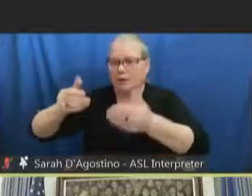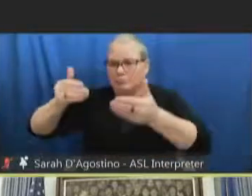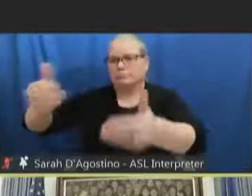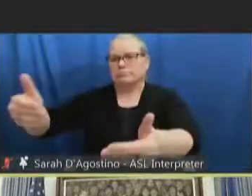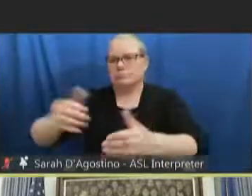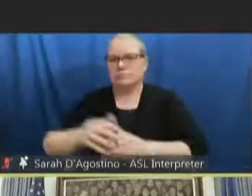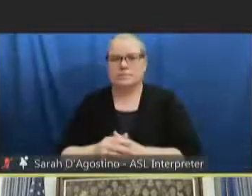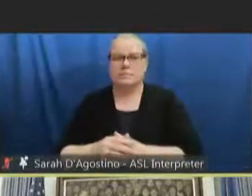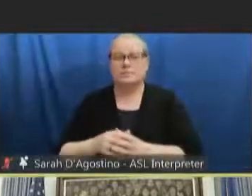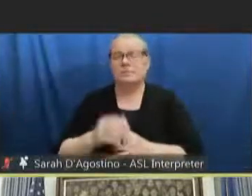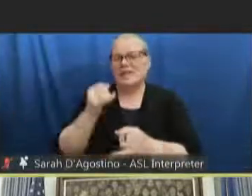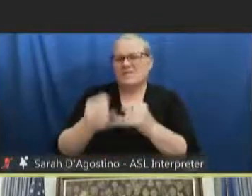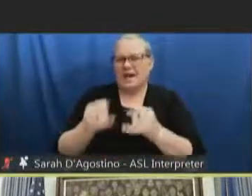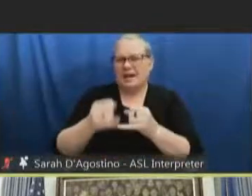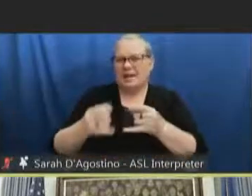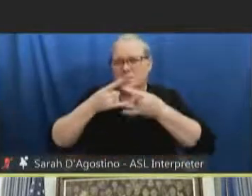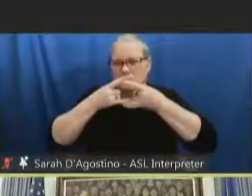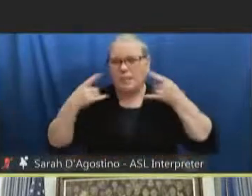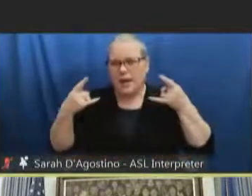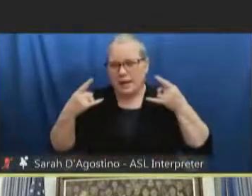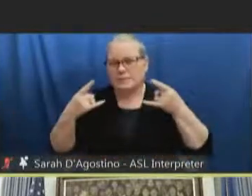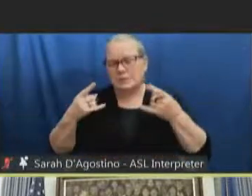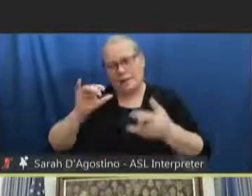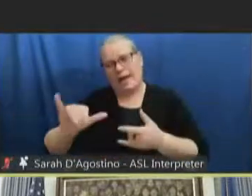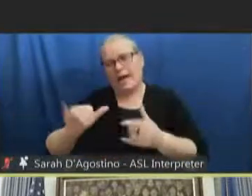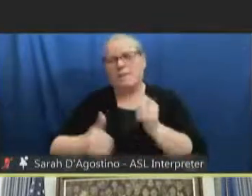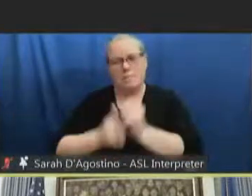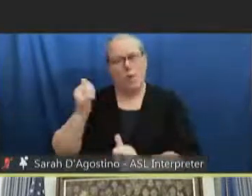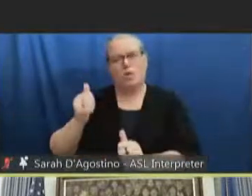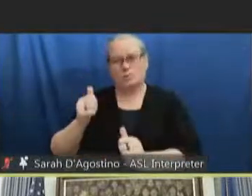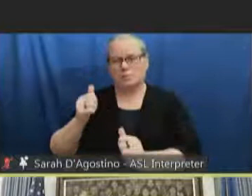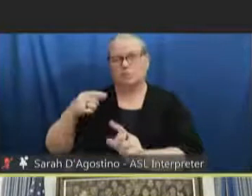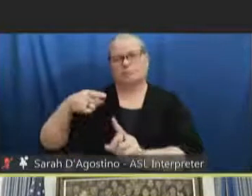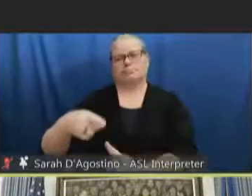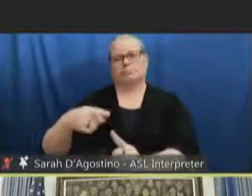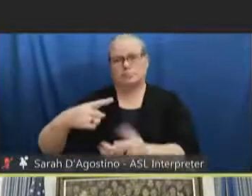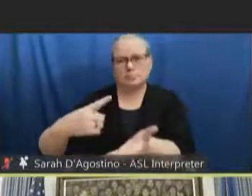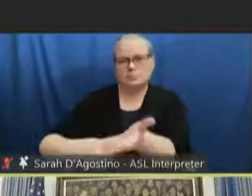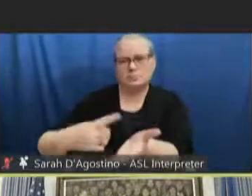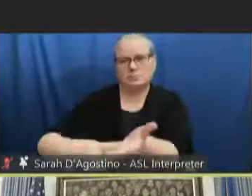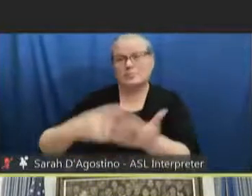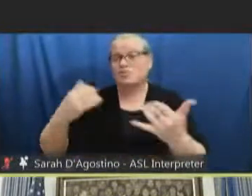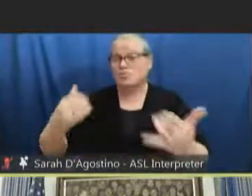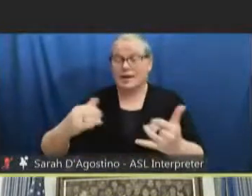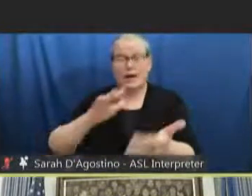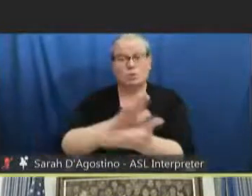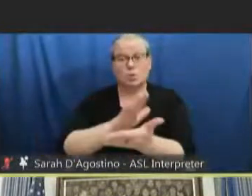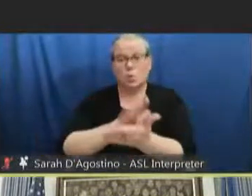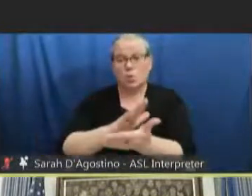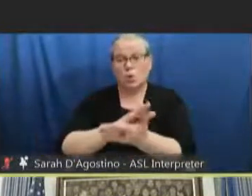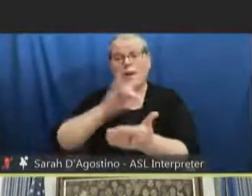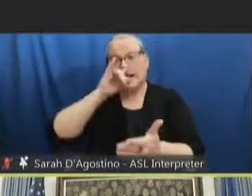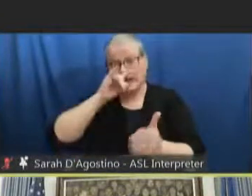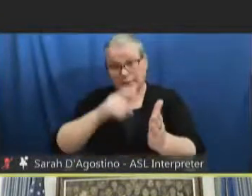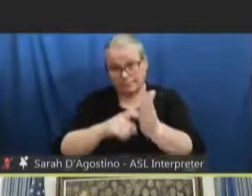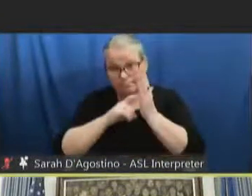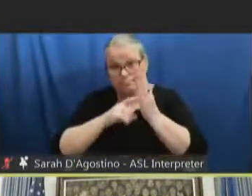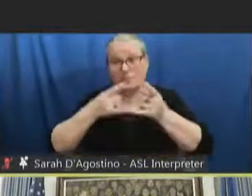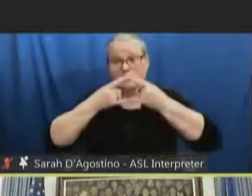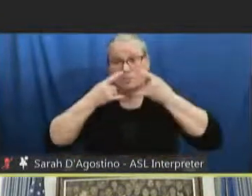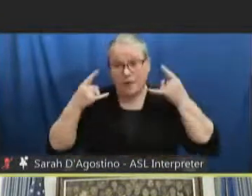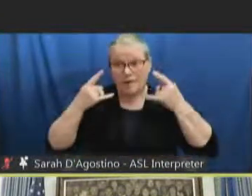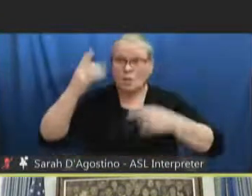the broadest discussion. Right now we have masks for kids in school who are less likely to be